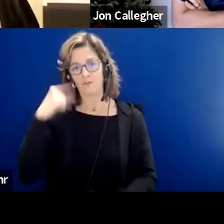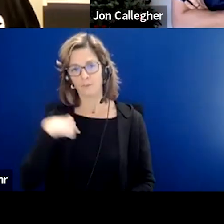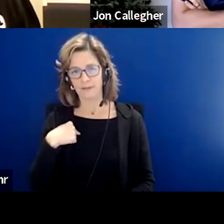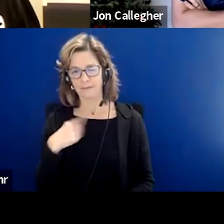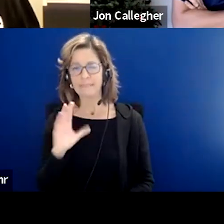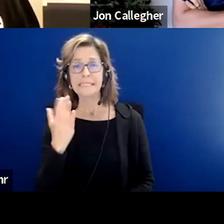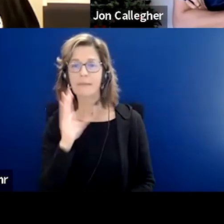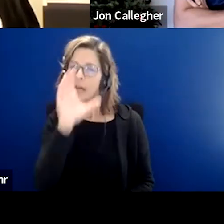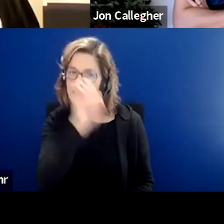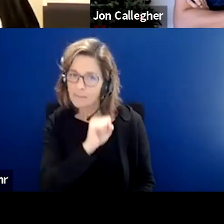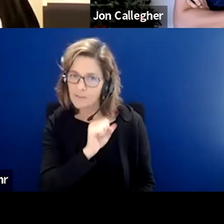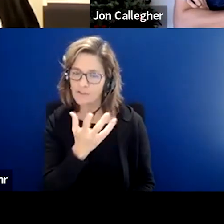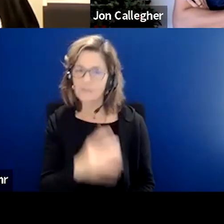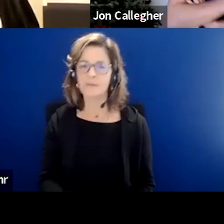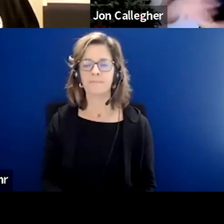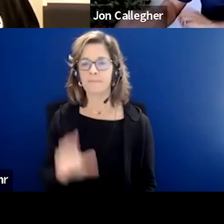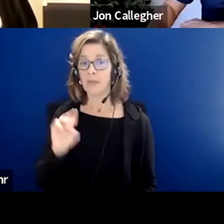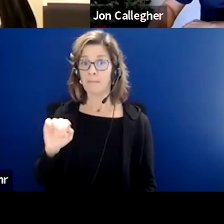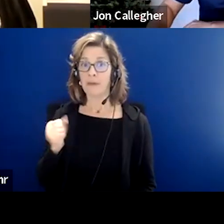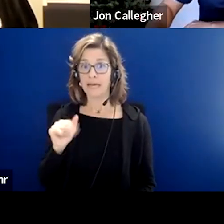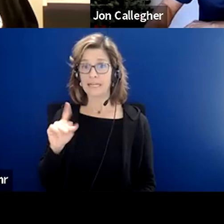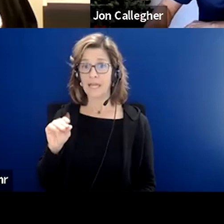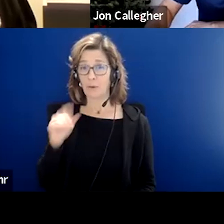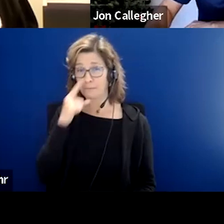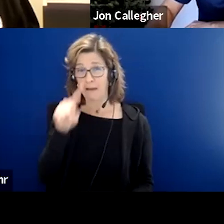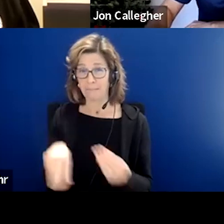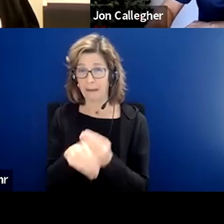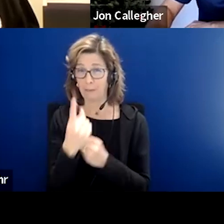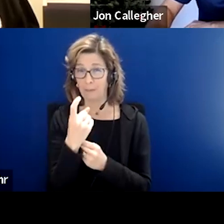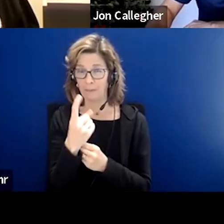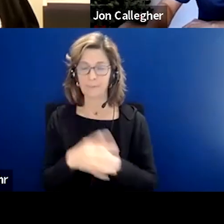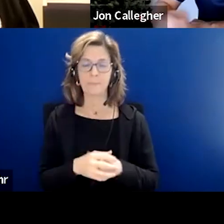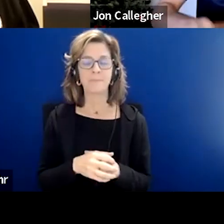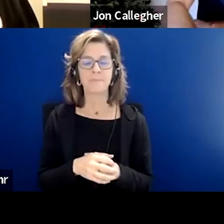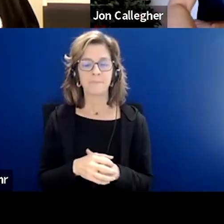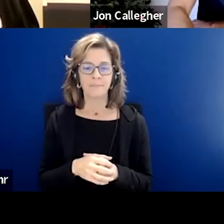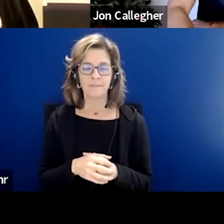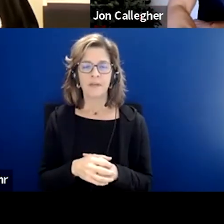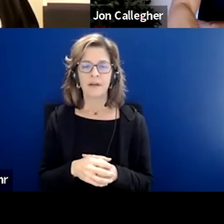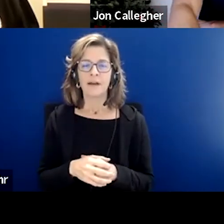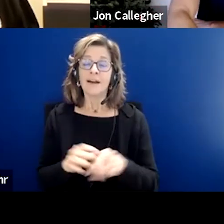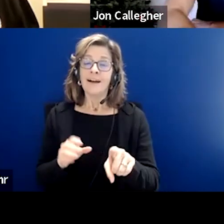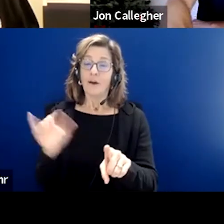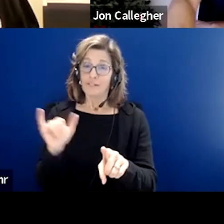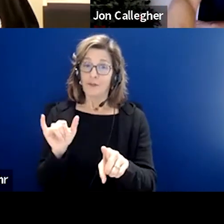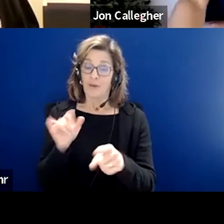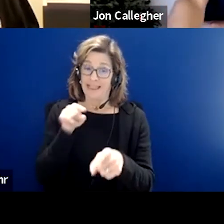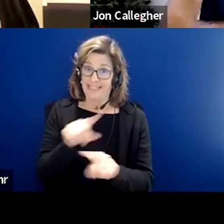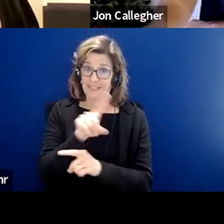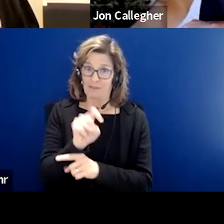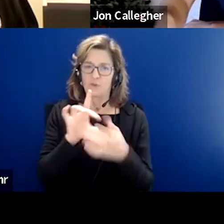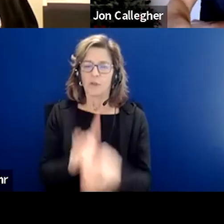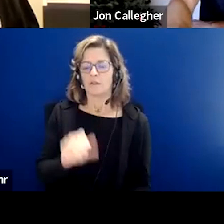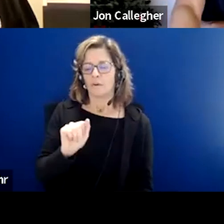John, it's Mahadeo. Yeah. Can I just pick up on one more point? So this question gets at allyship in the workplace and what's it mean